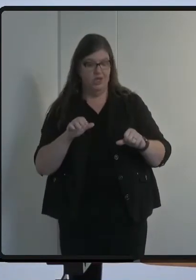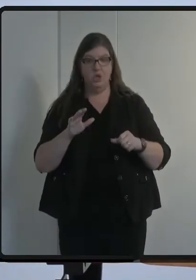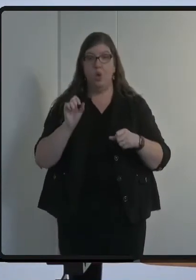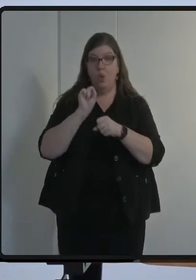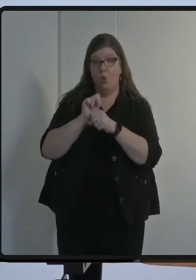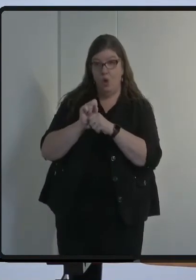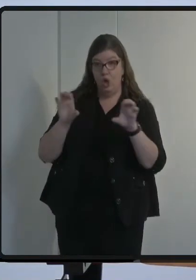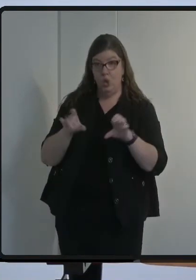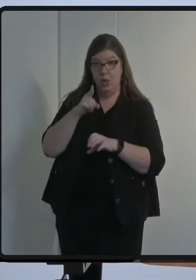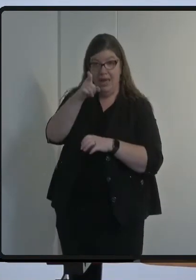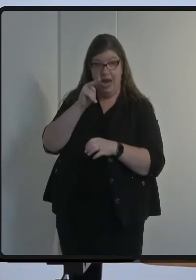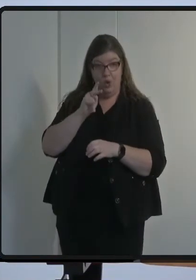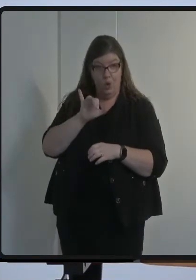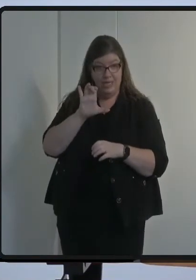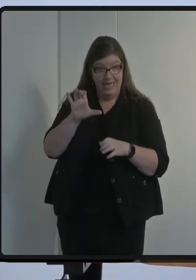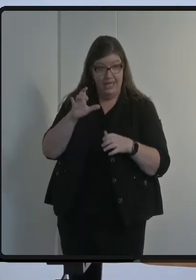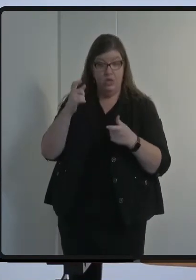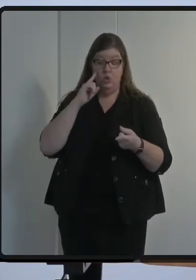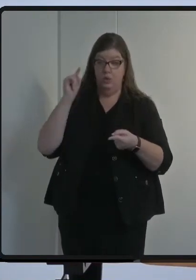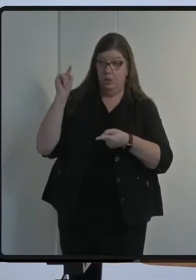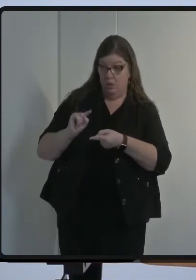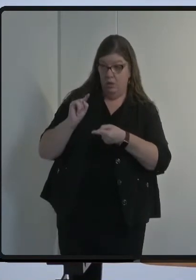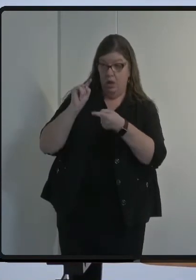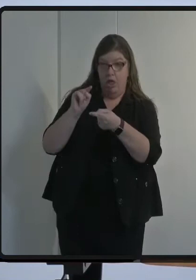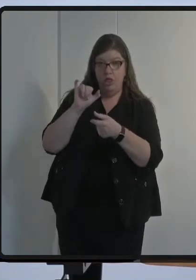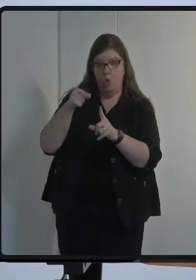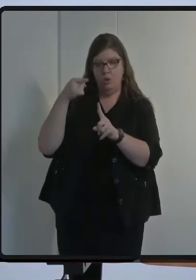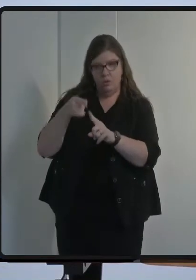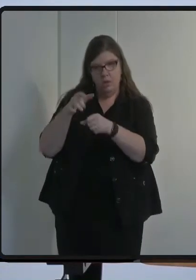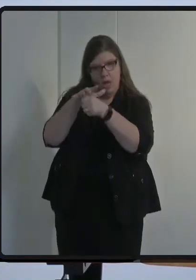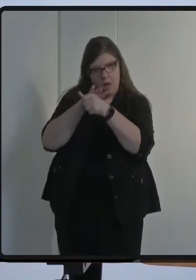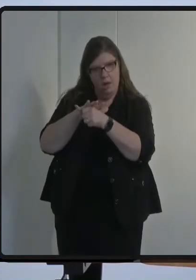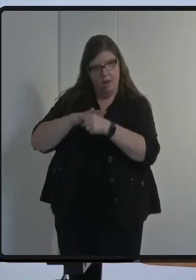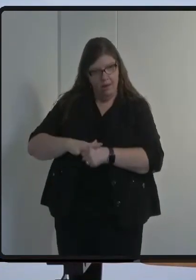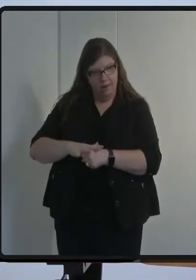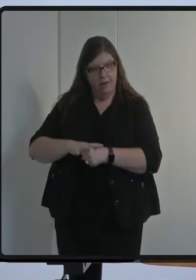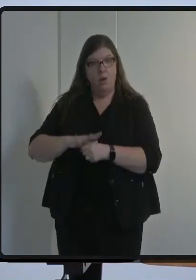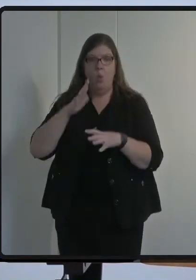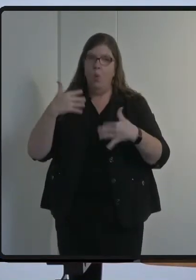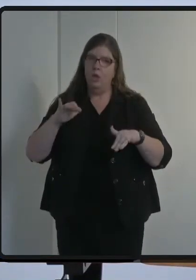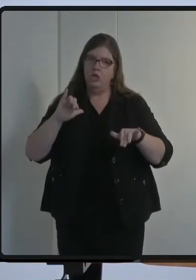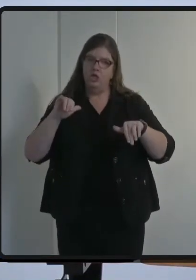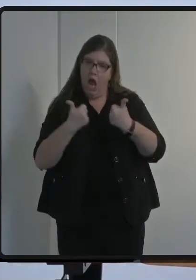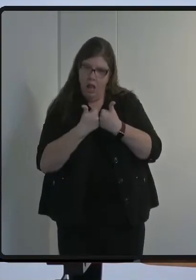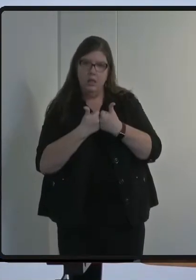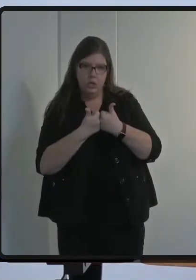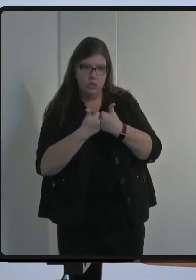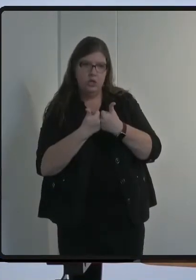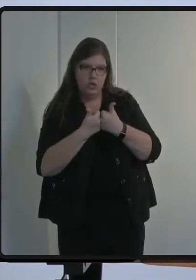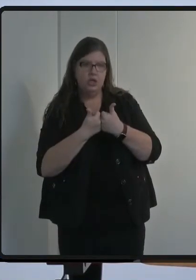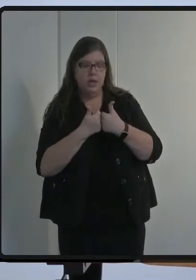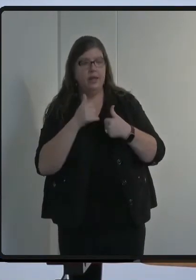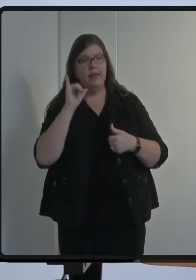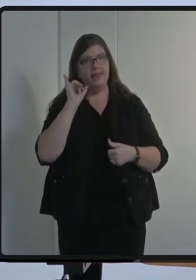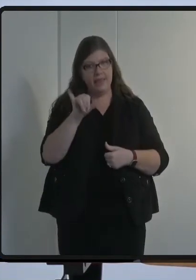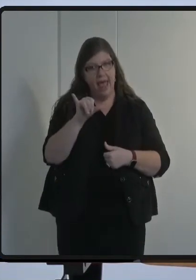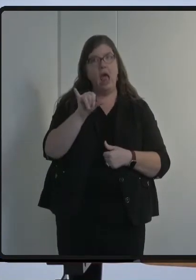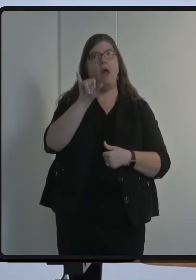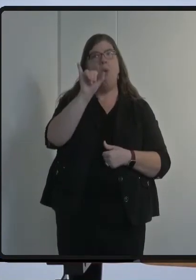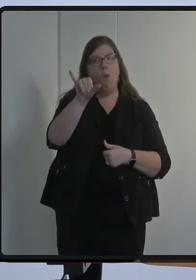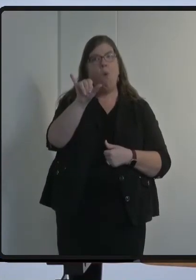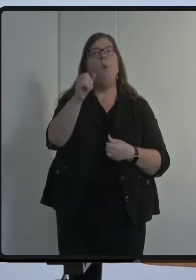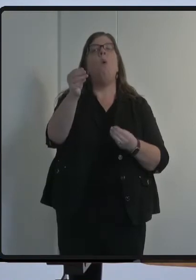New York City to get a handle on those isolated geographic areas is a real challenge, and that informs what we're